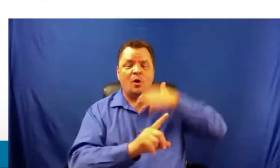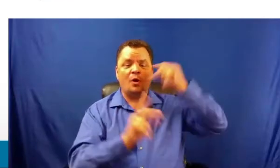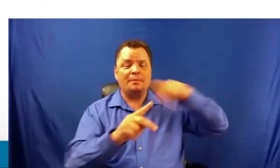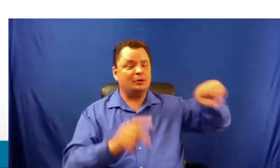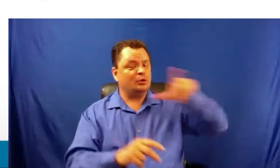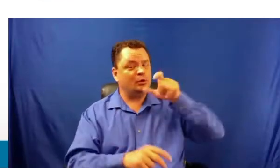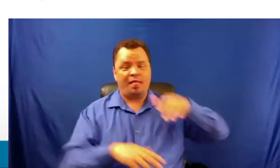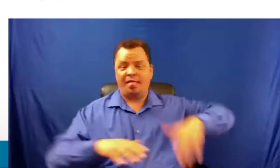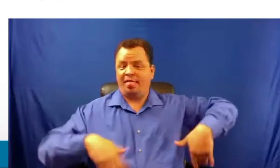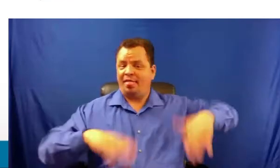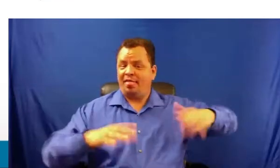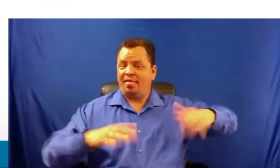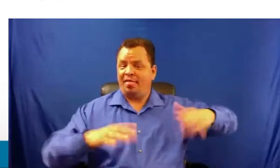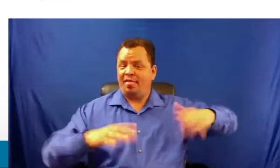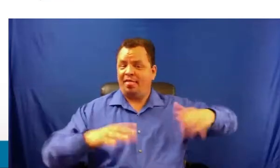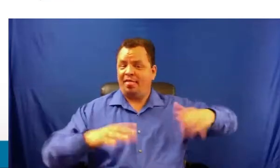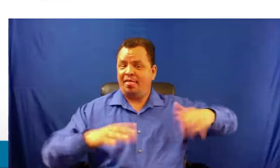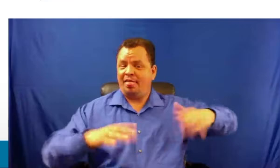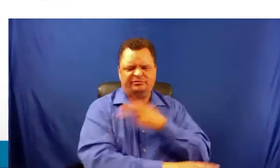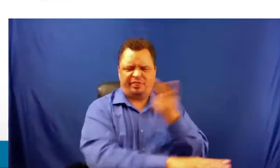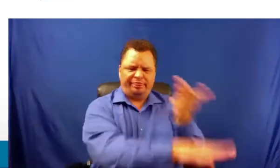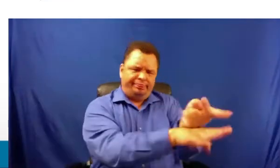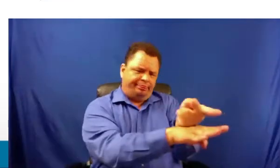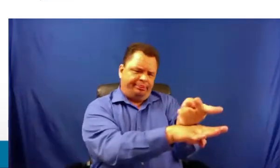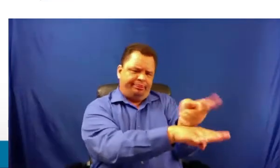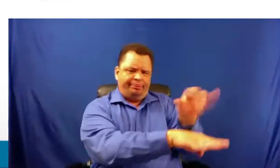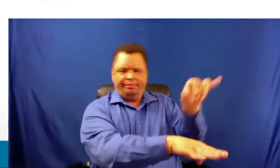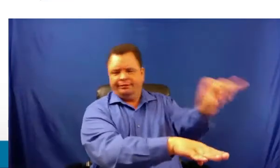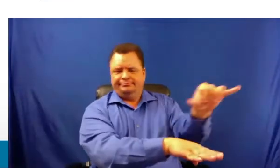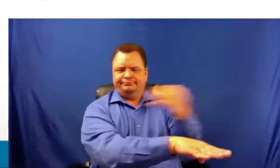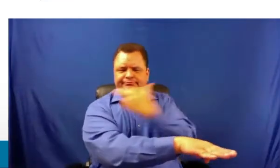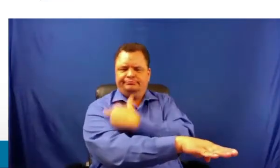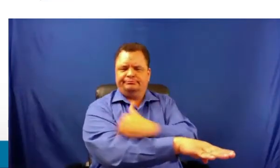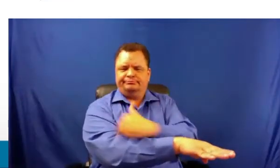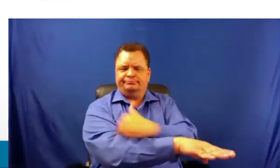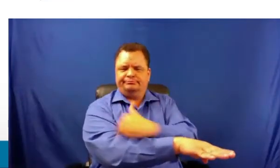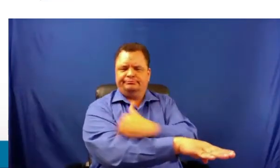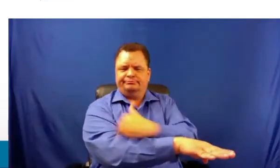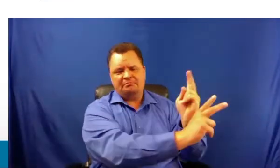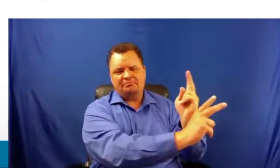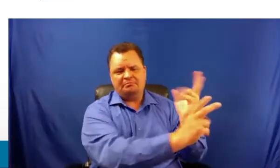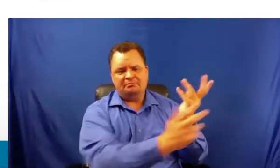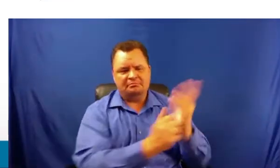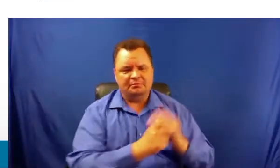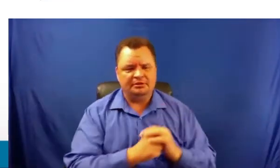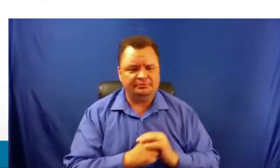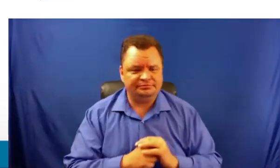you can dig into that a little bit more, because the 10 to 29-year-old age groups, we will have. Absolutely.